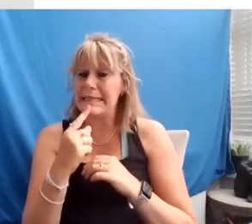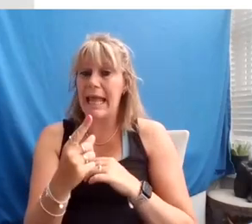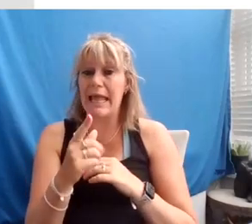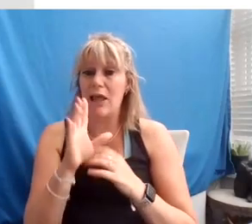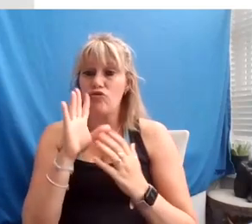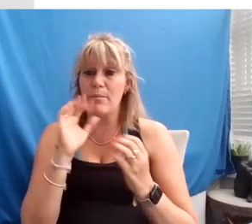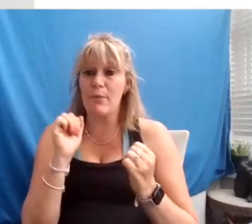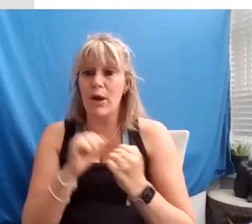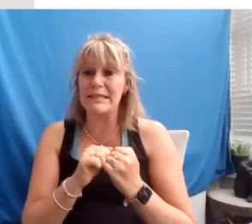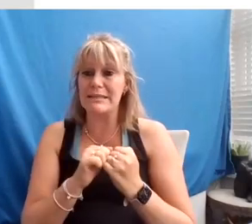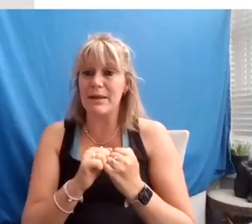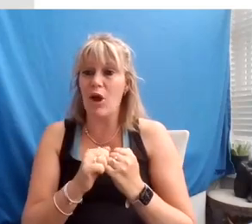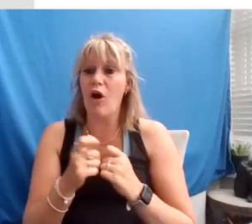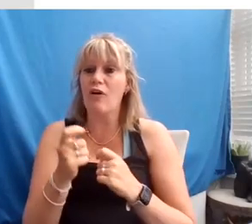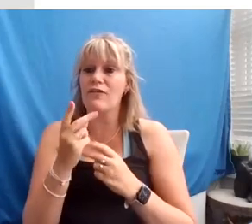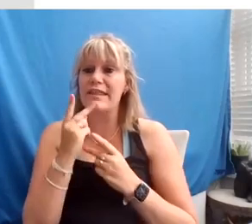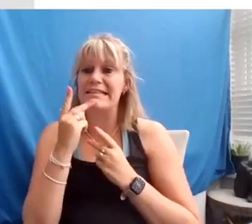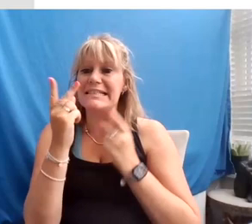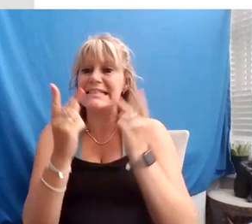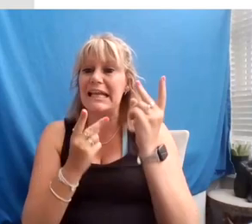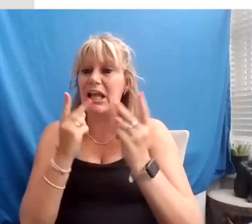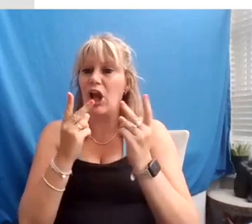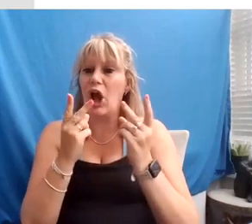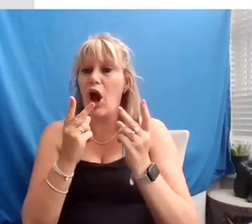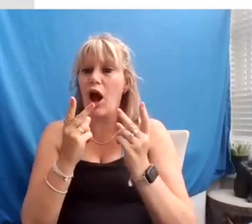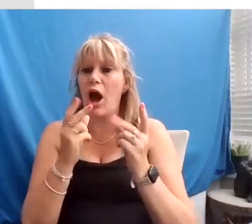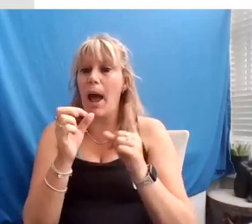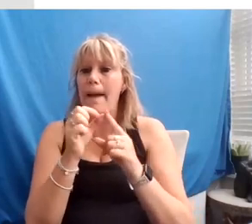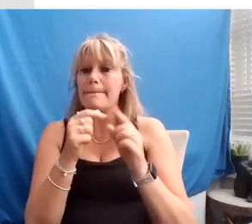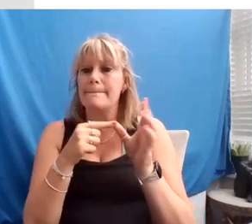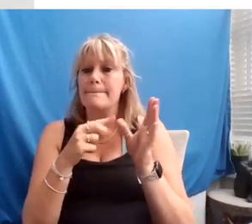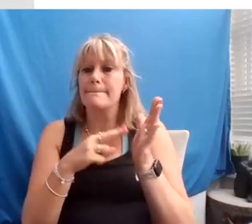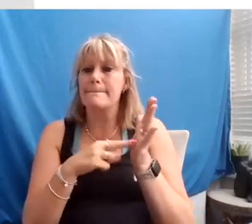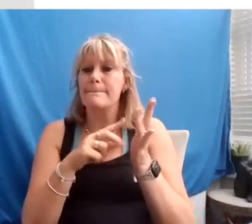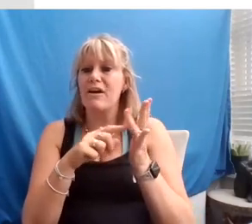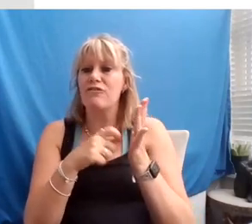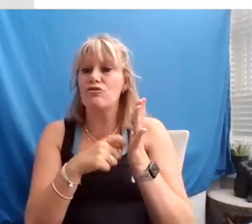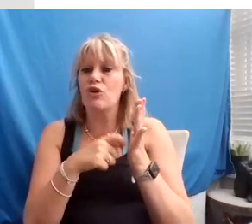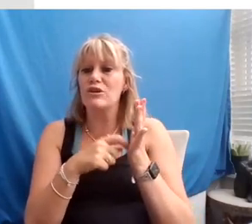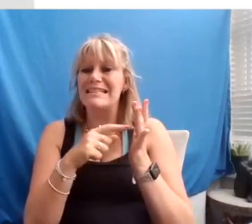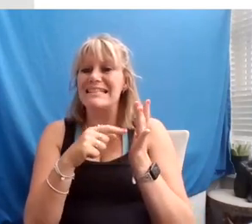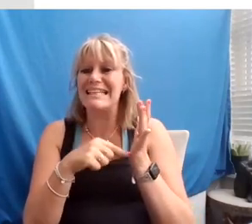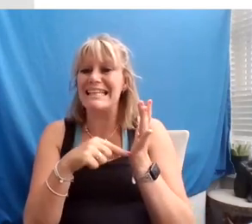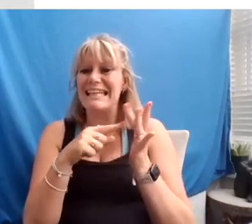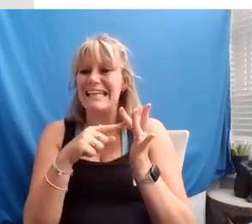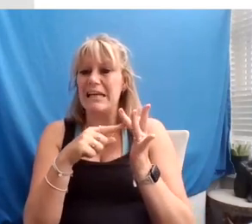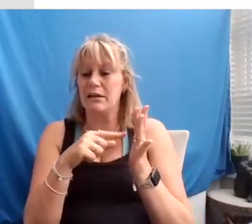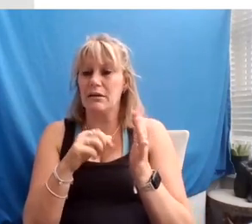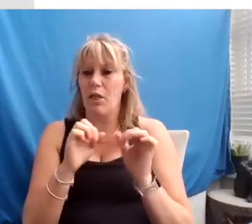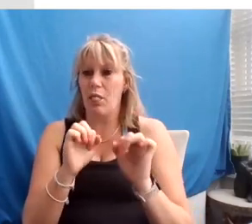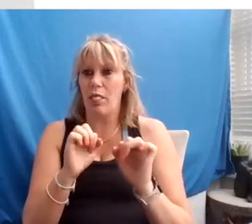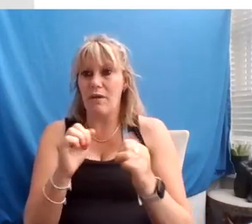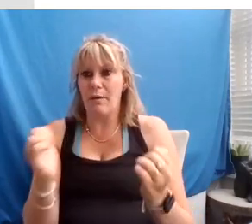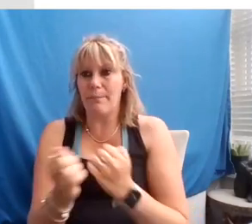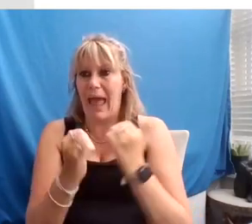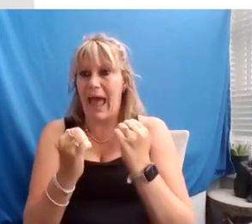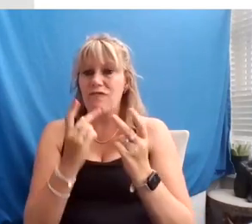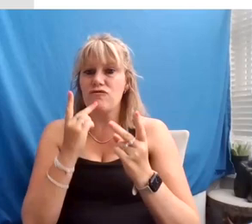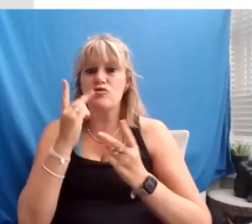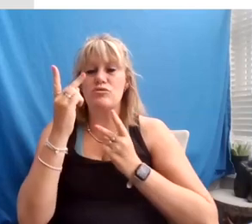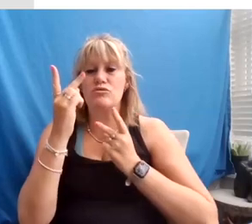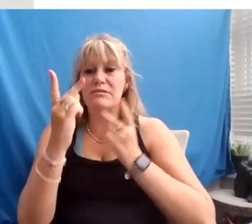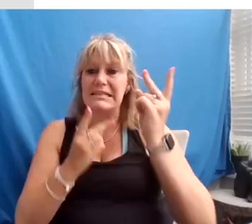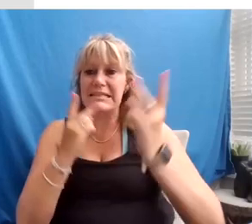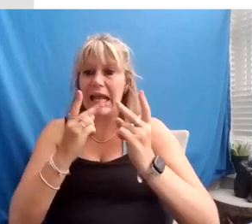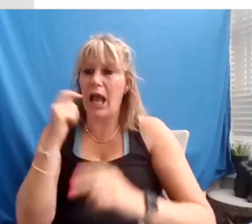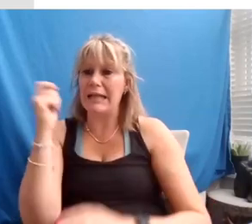Pavarotti, the very, very large-bodied, very powerful singer,